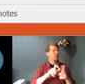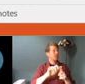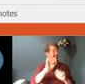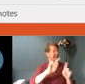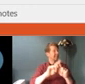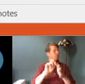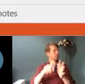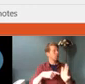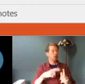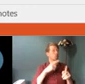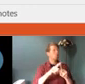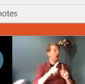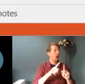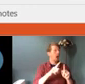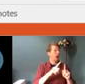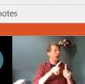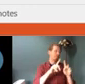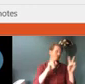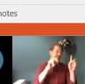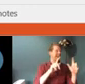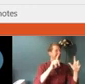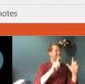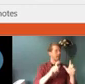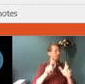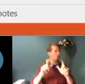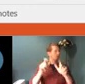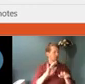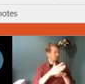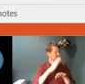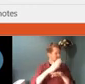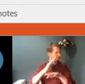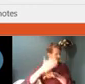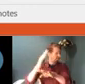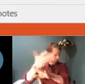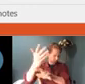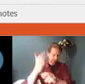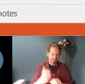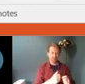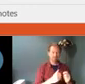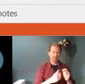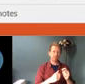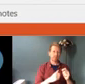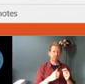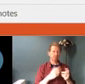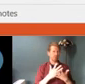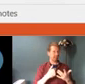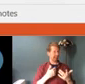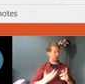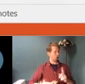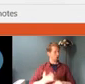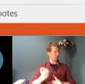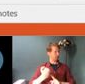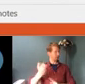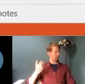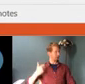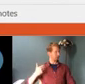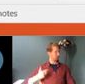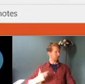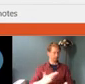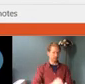try to give you snapshots of different achievements that we put together during these years I spent in